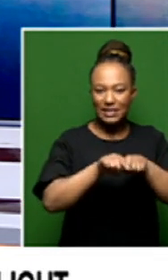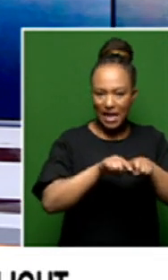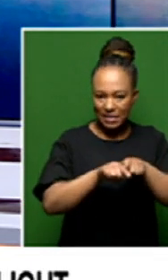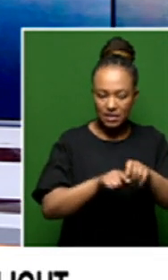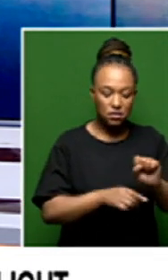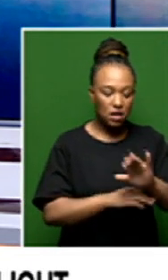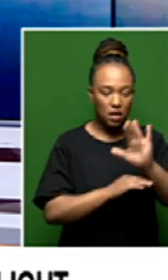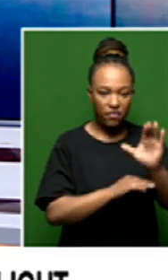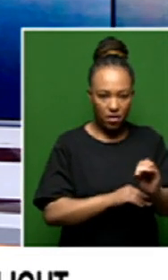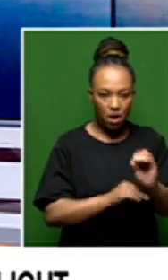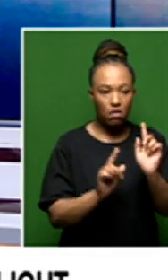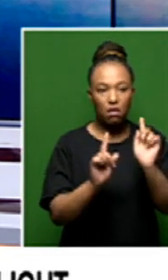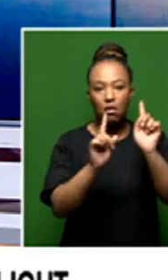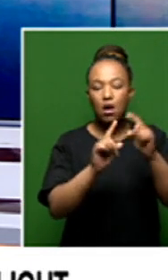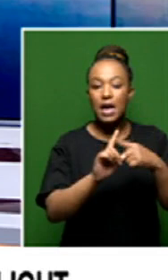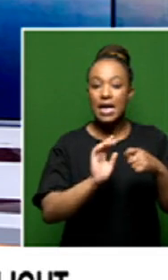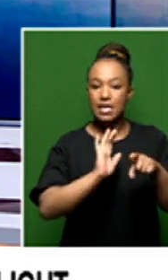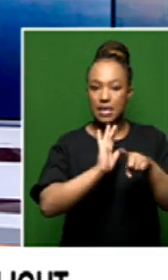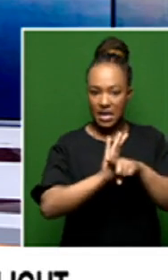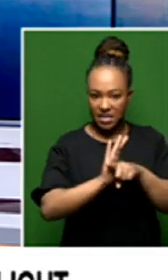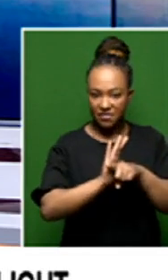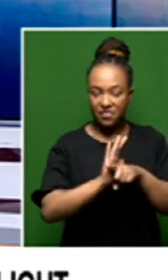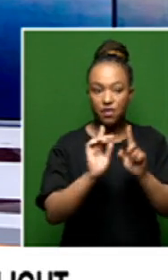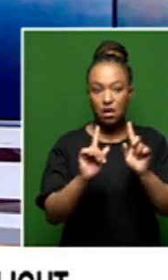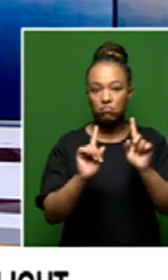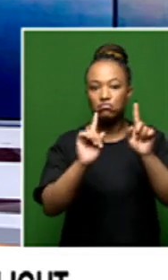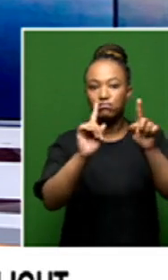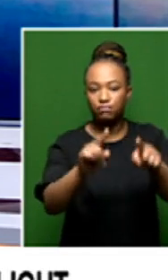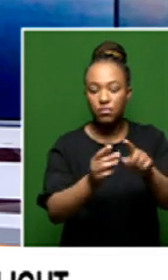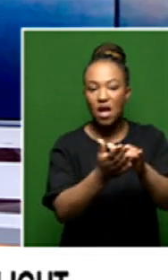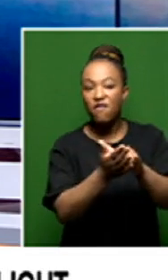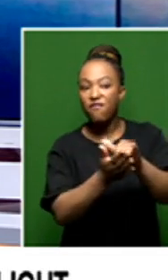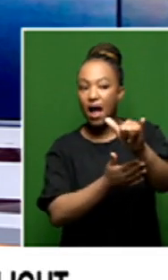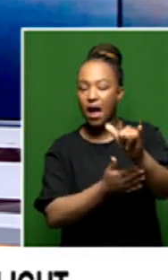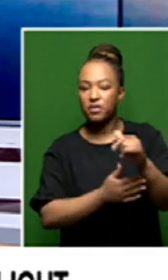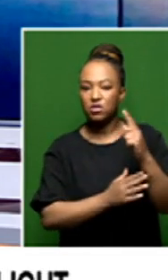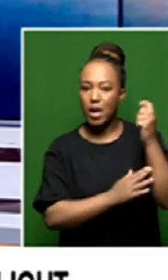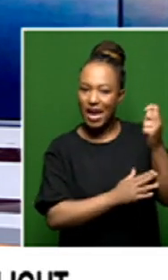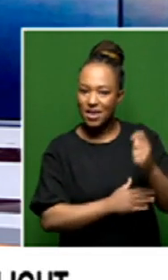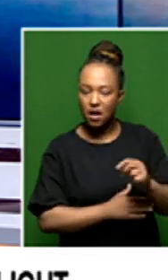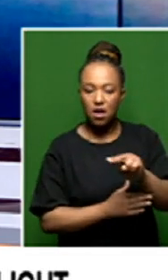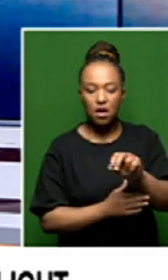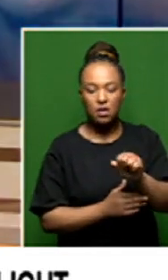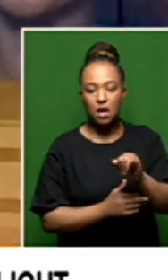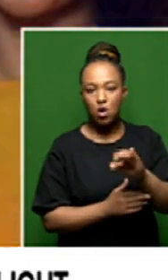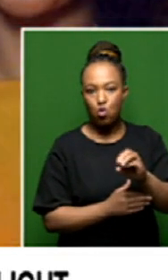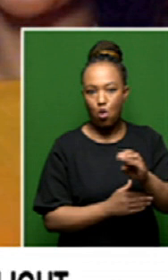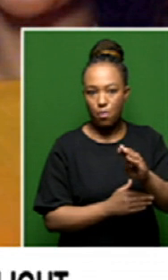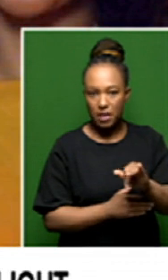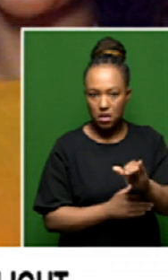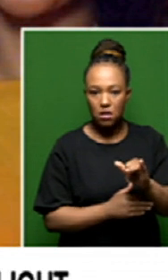was negative. Yes. You then boarded a flight to Nairobi. So talk to us from there. Yes,